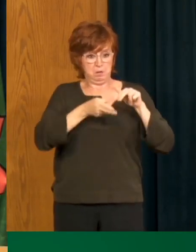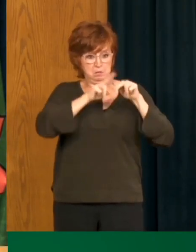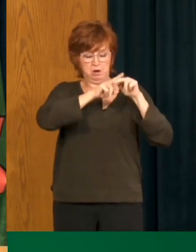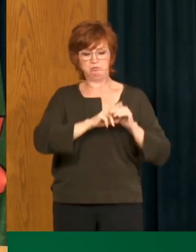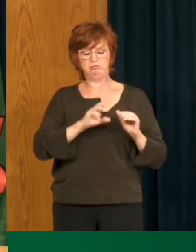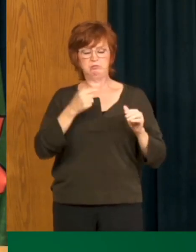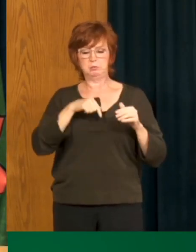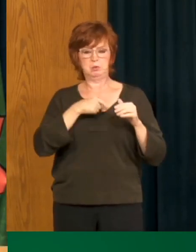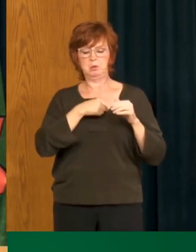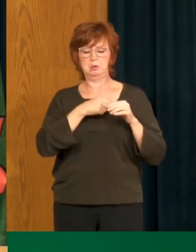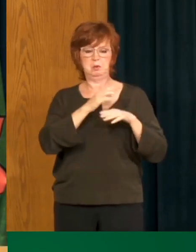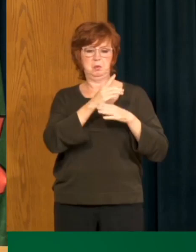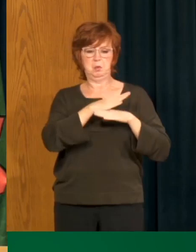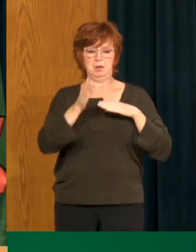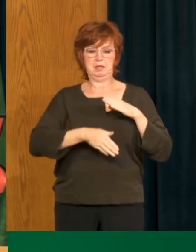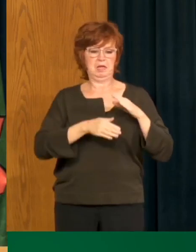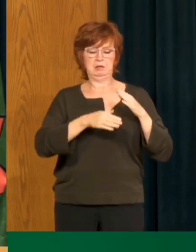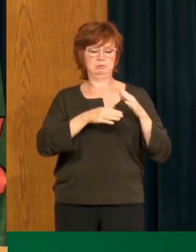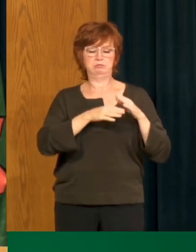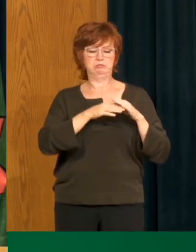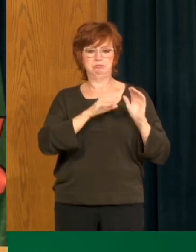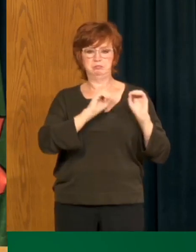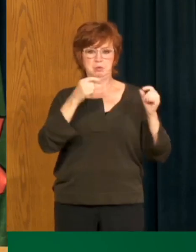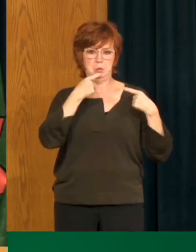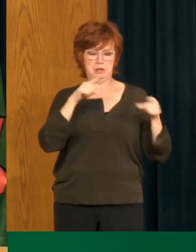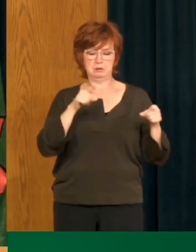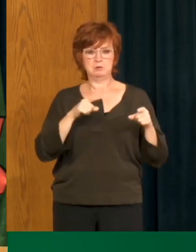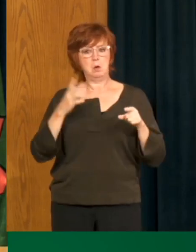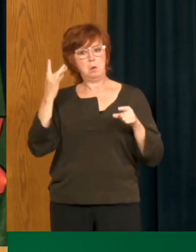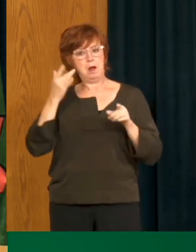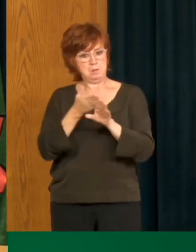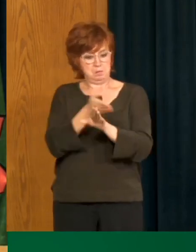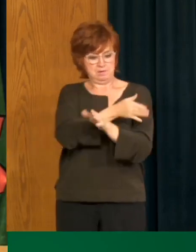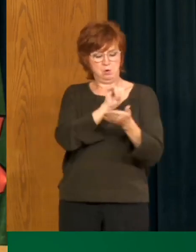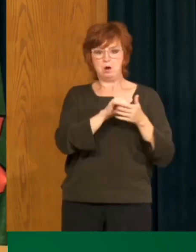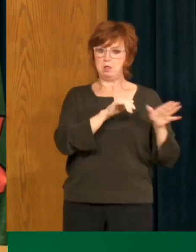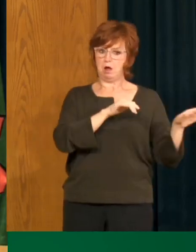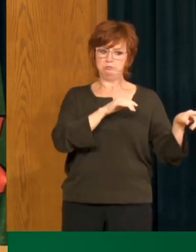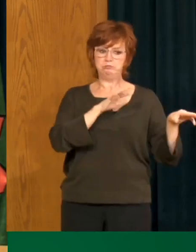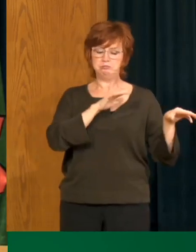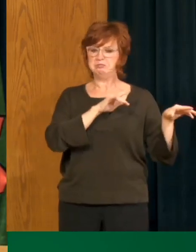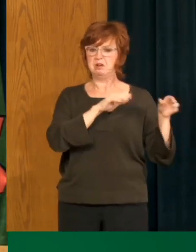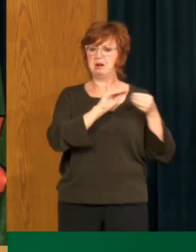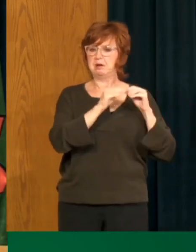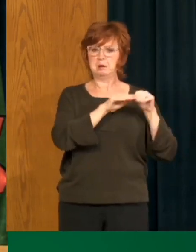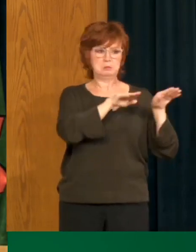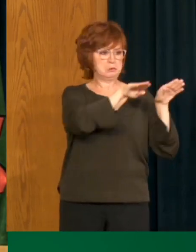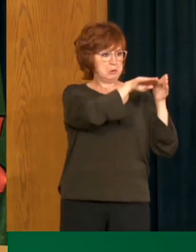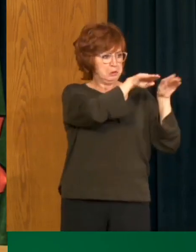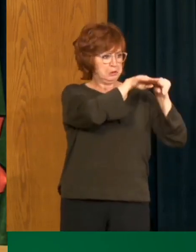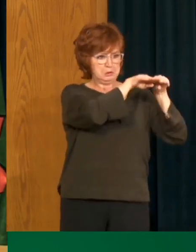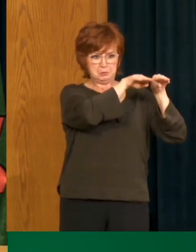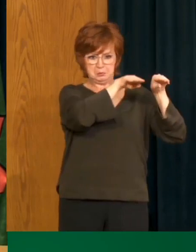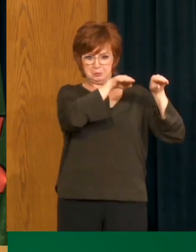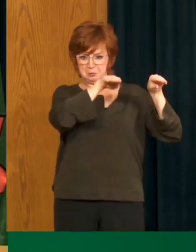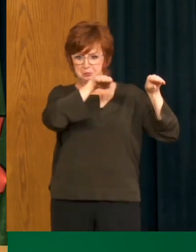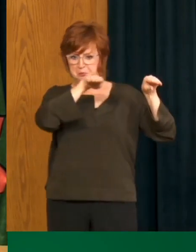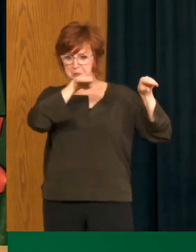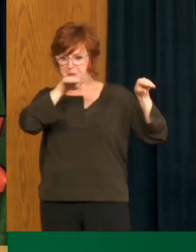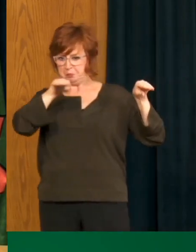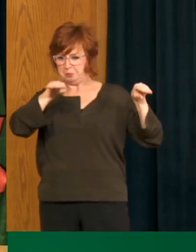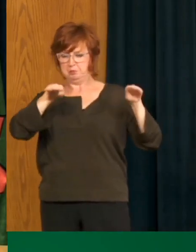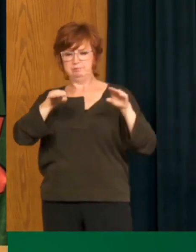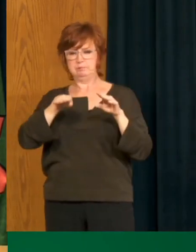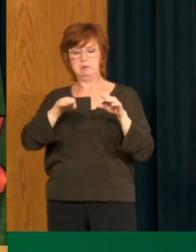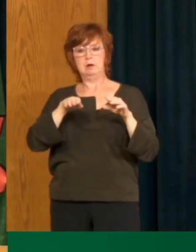of days and weeks at that point. And because we wanted to give some of our health staff, who've been working very hard, a little bit of a breather